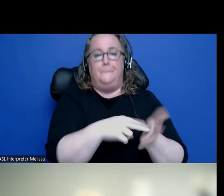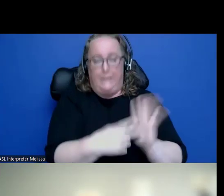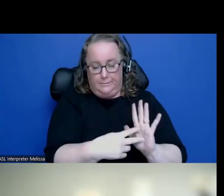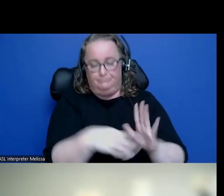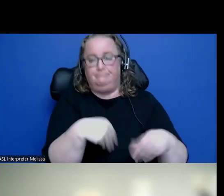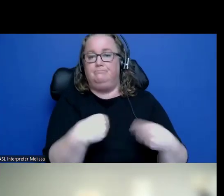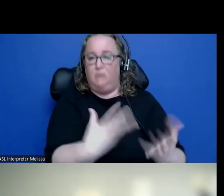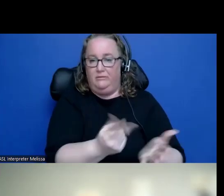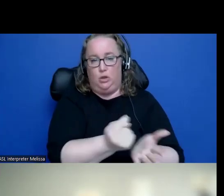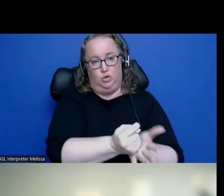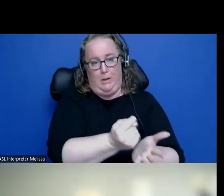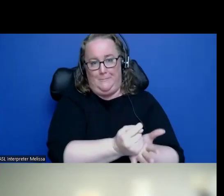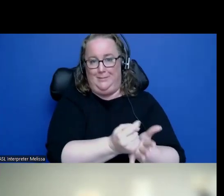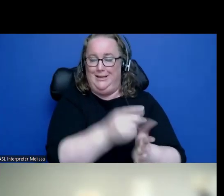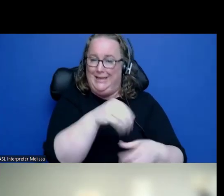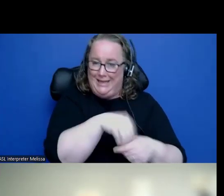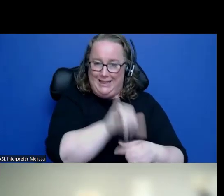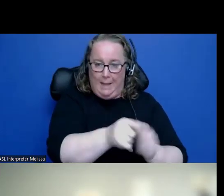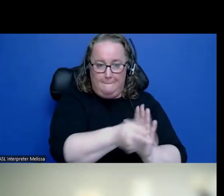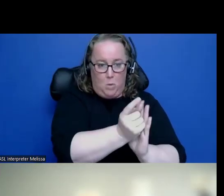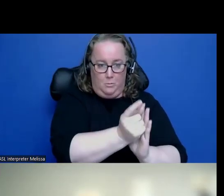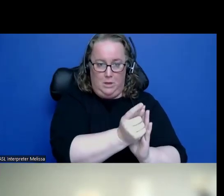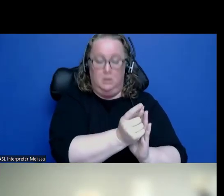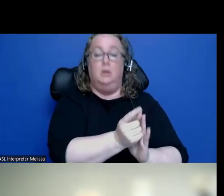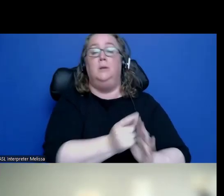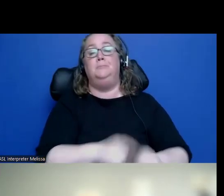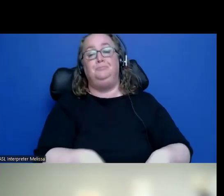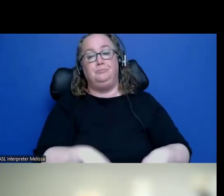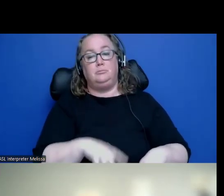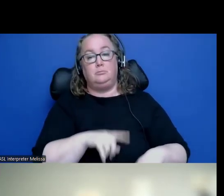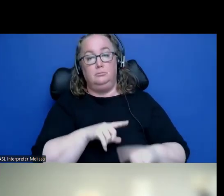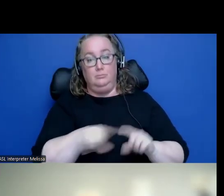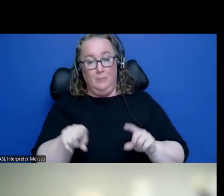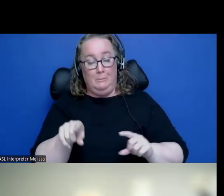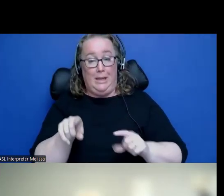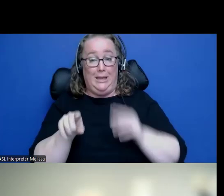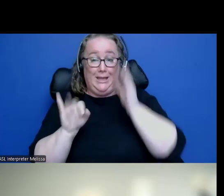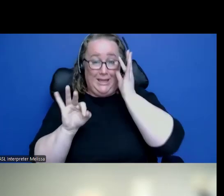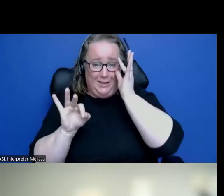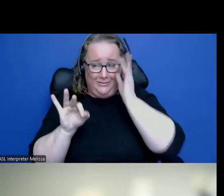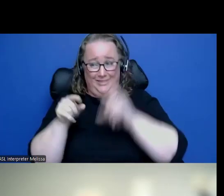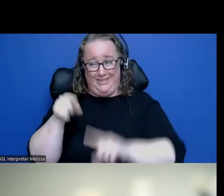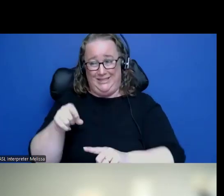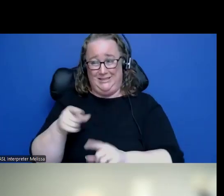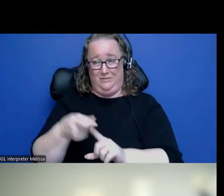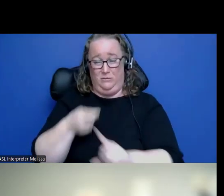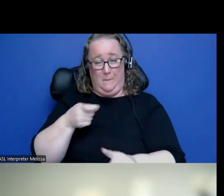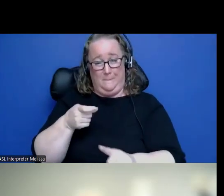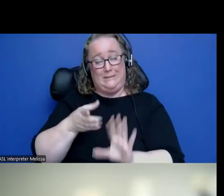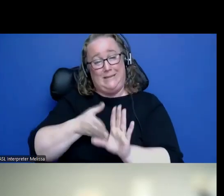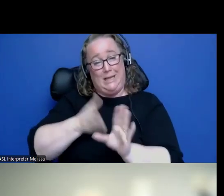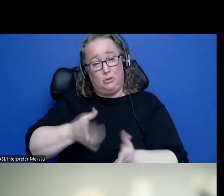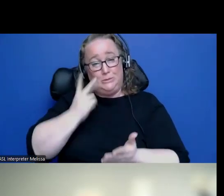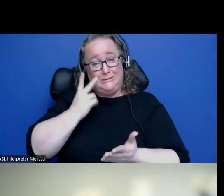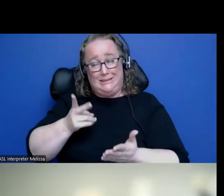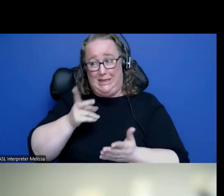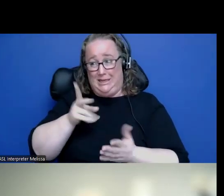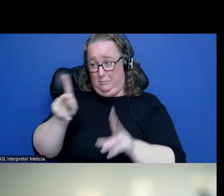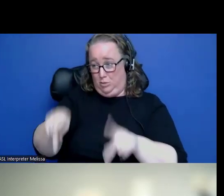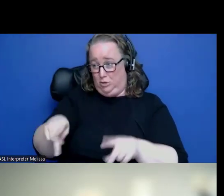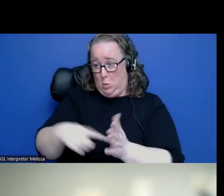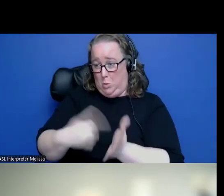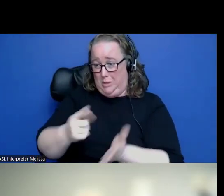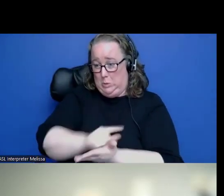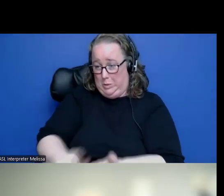only requires rounds and a weekly visit from a psychiatrist is at odds with